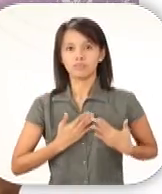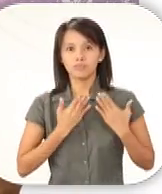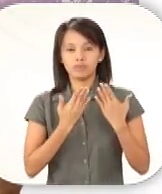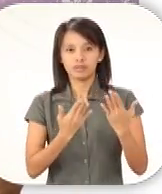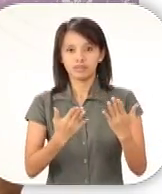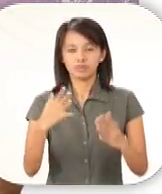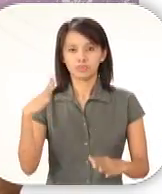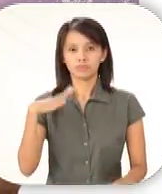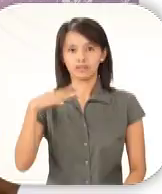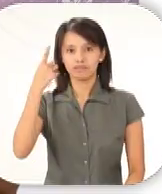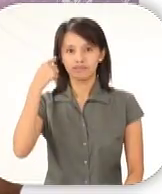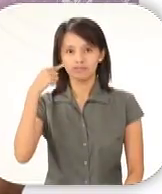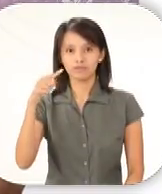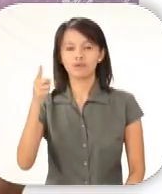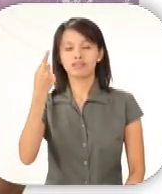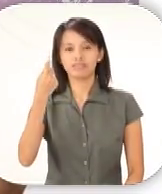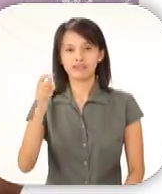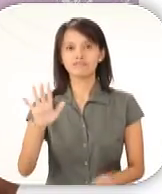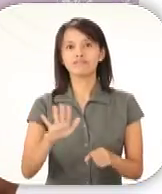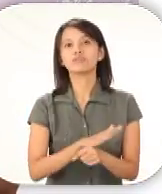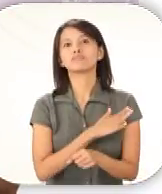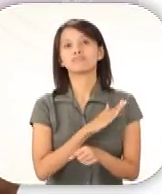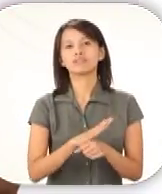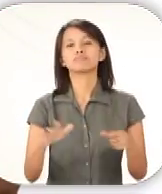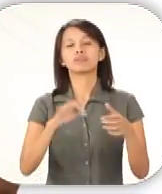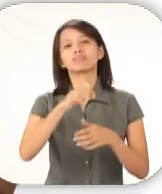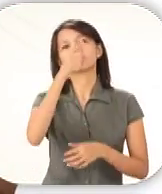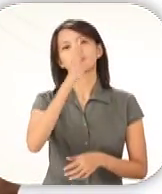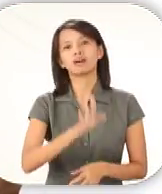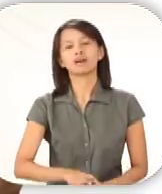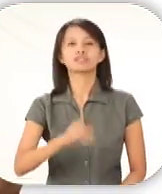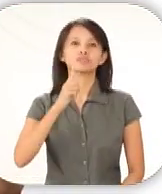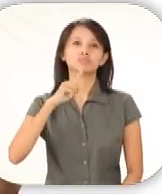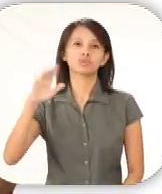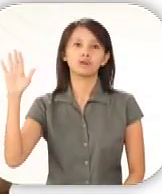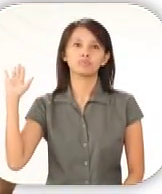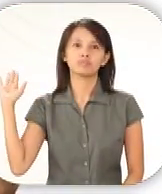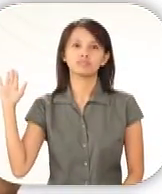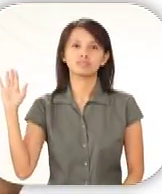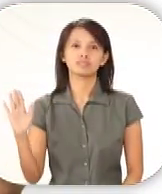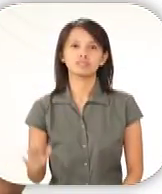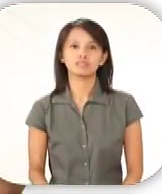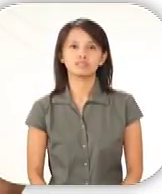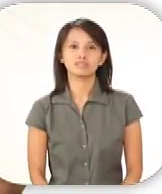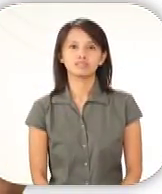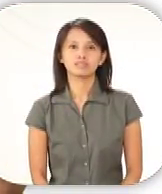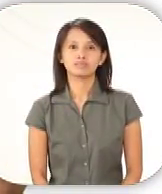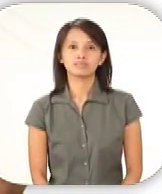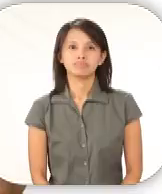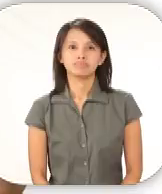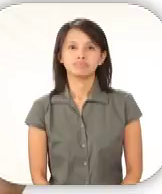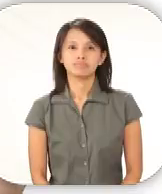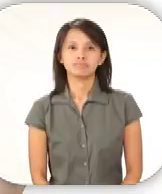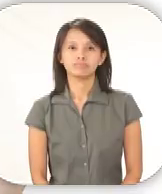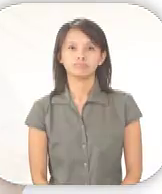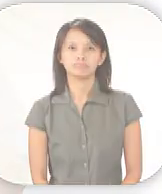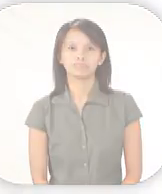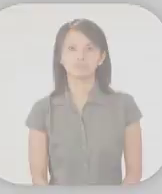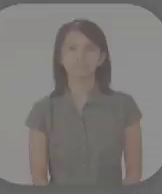willing to wait for the fulfillment of God's promise.